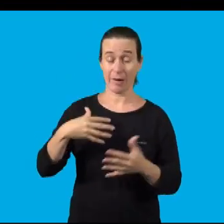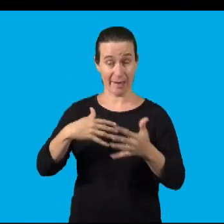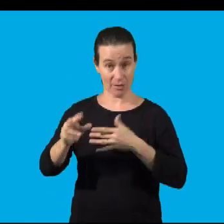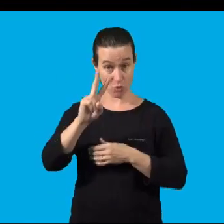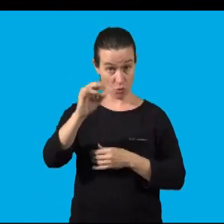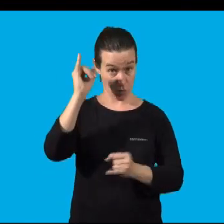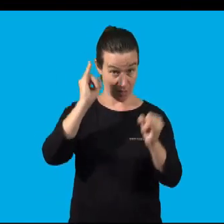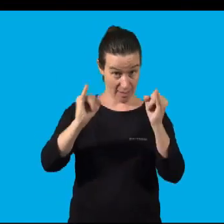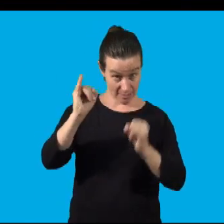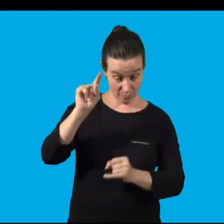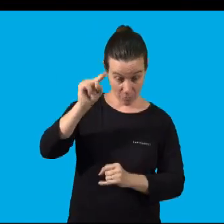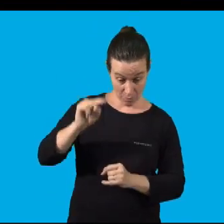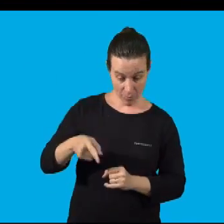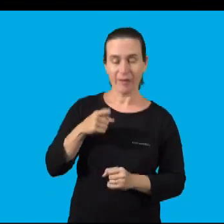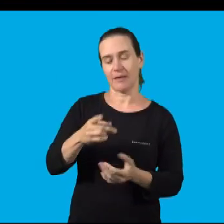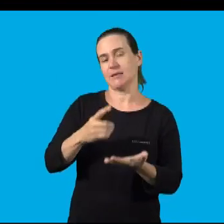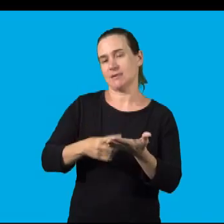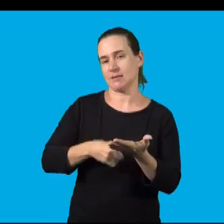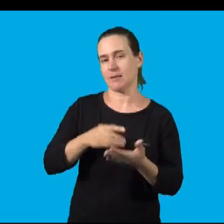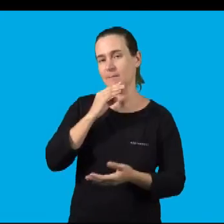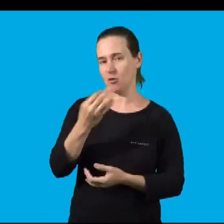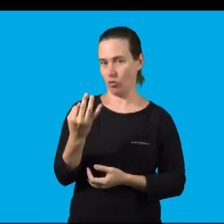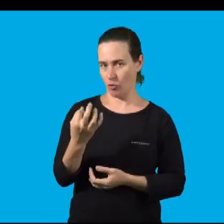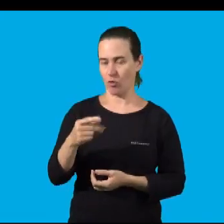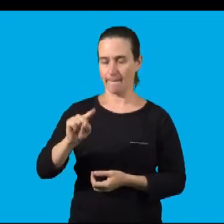any 2 ideas well discussed.